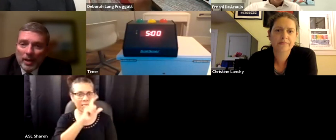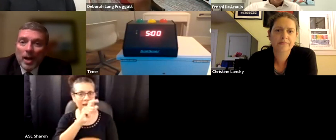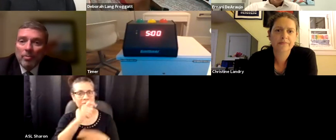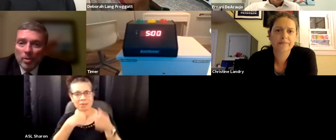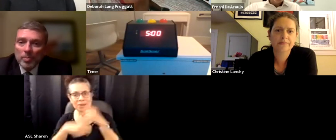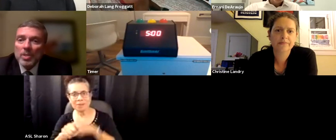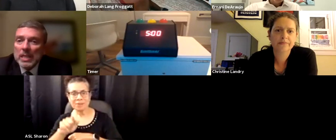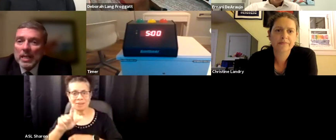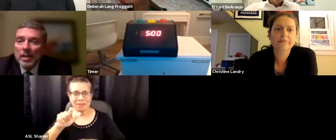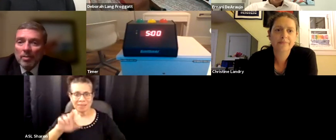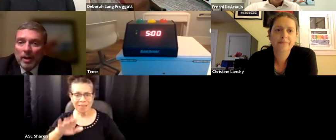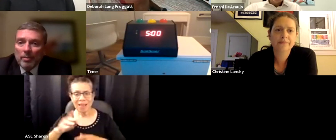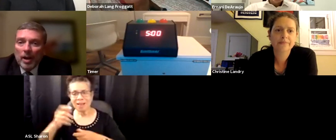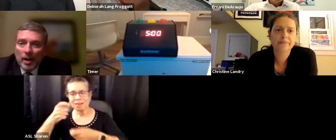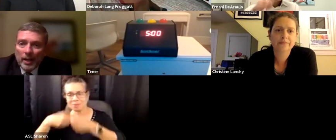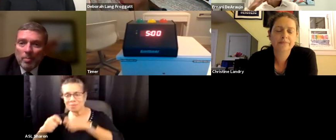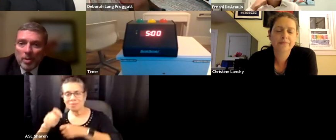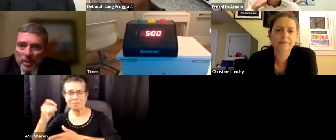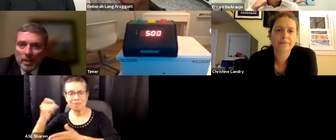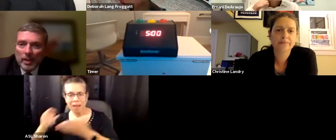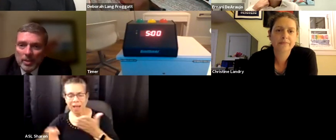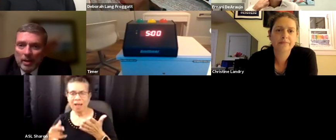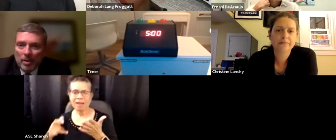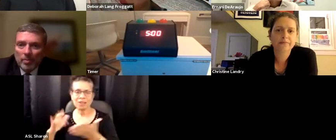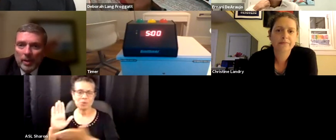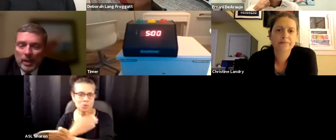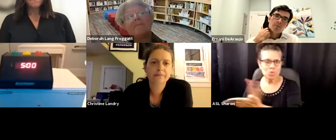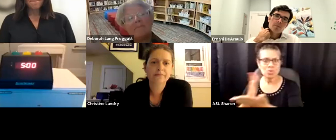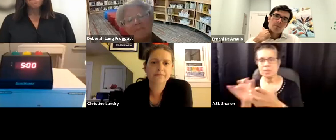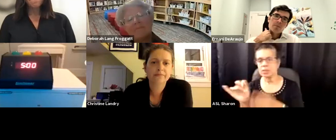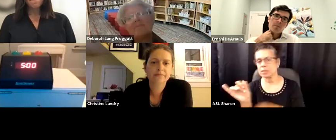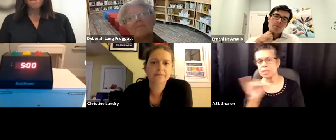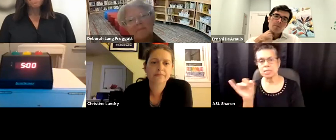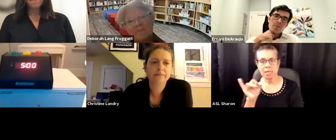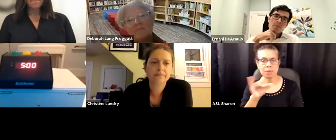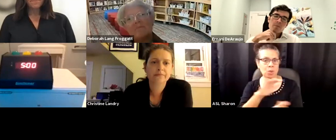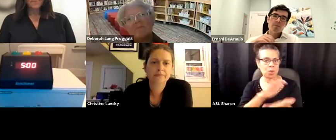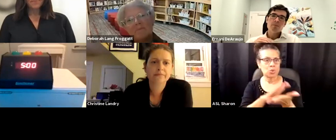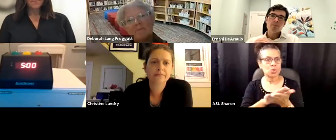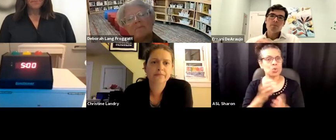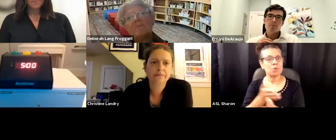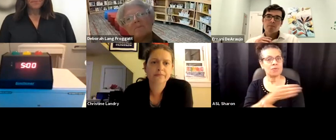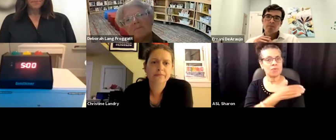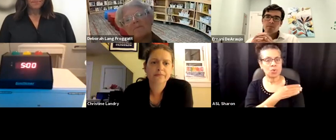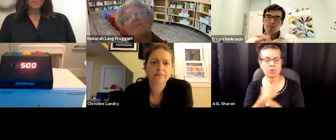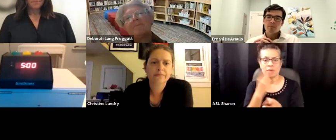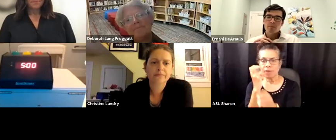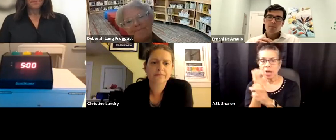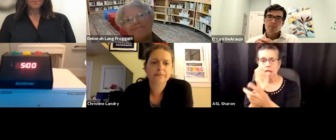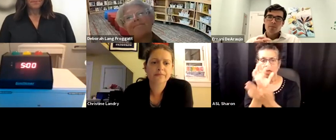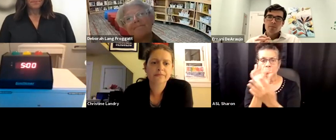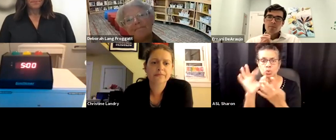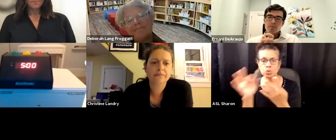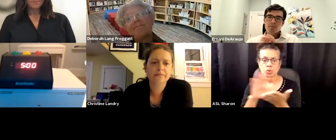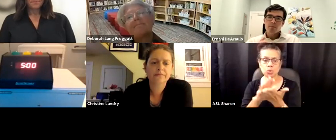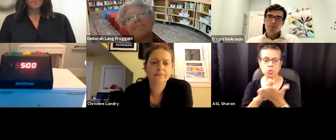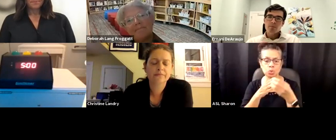also add art rooms right for art and music etc in our schools and these are difficult choices that school leaders have had to